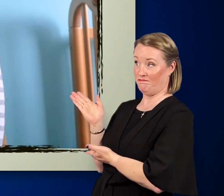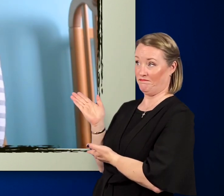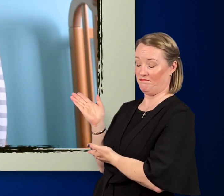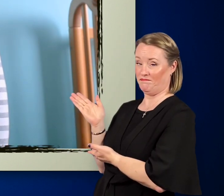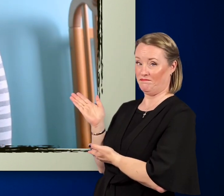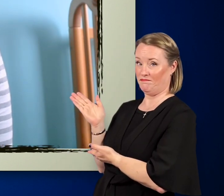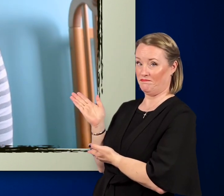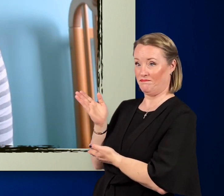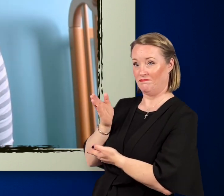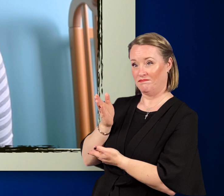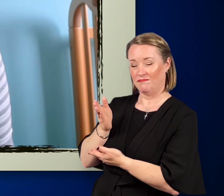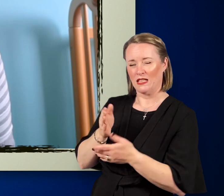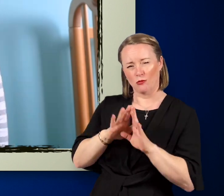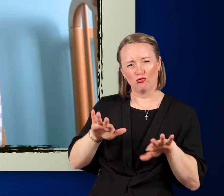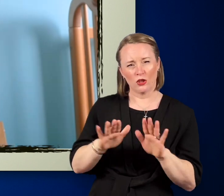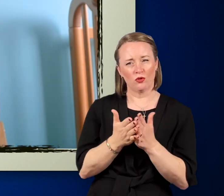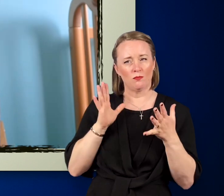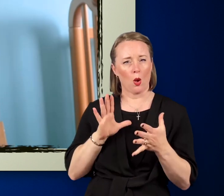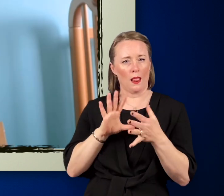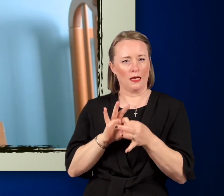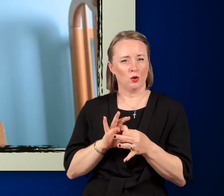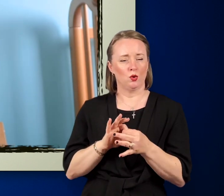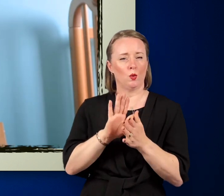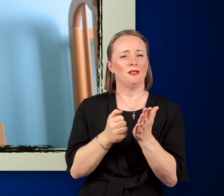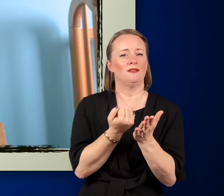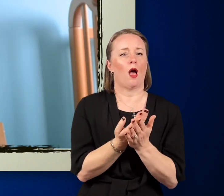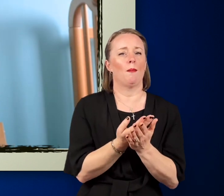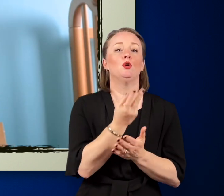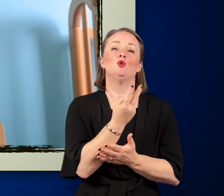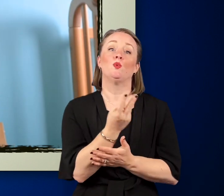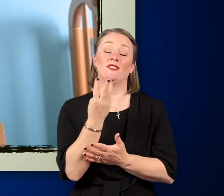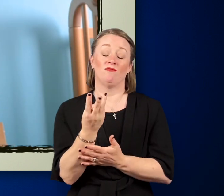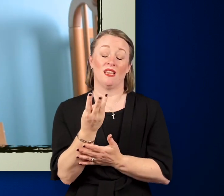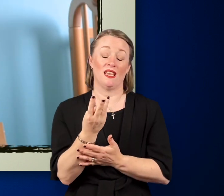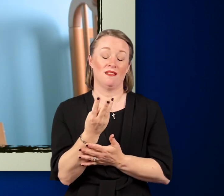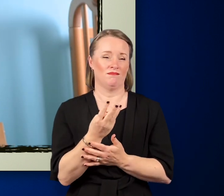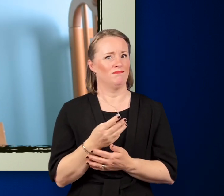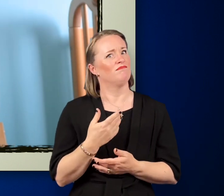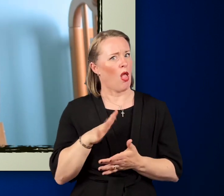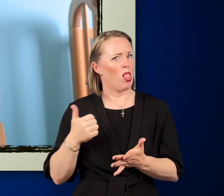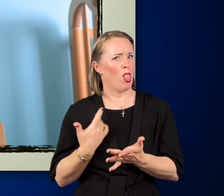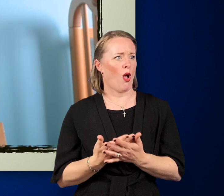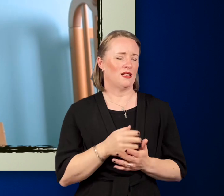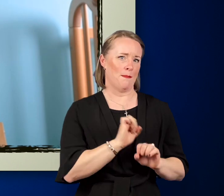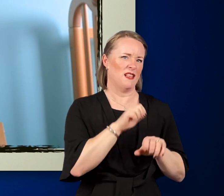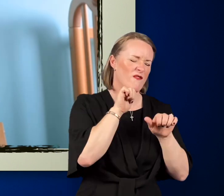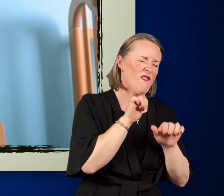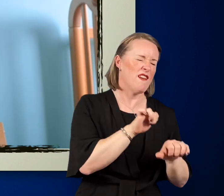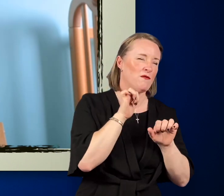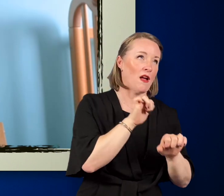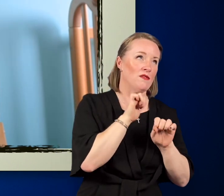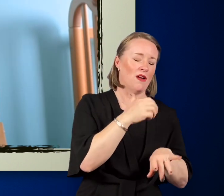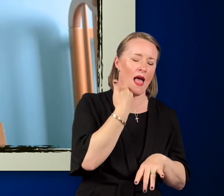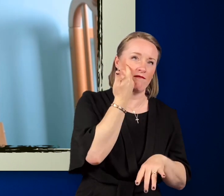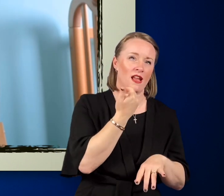It's a children's version of Psalm 23. For ages, we read it several times a day. He finishes every line. He probably knows all the words by